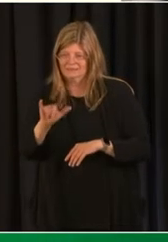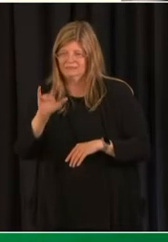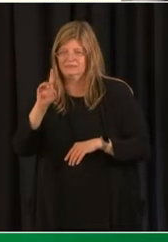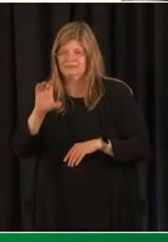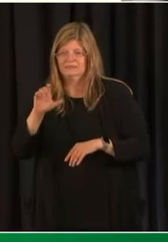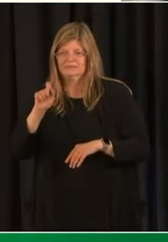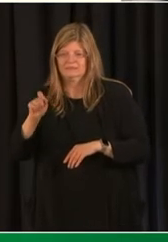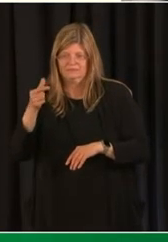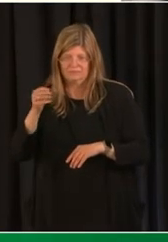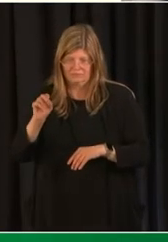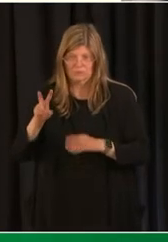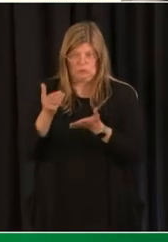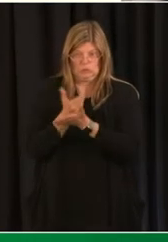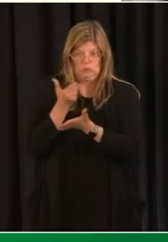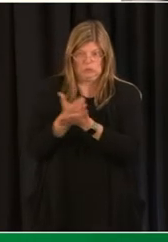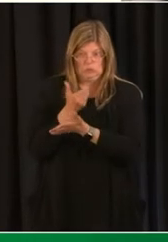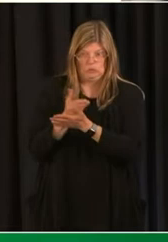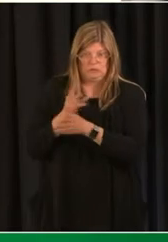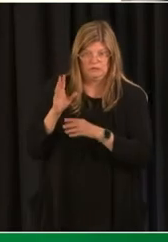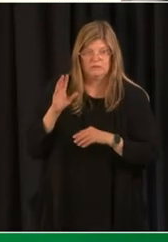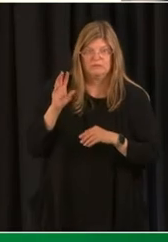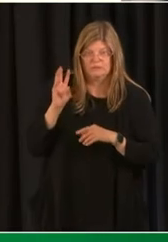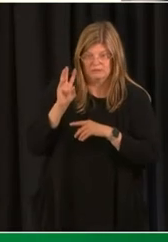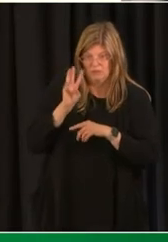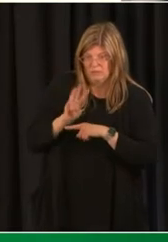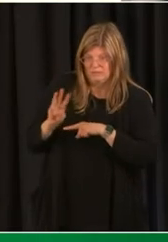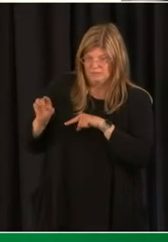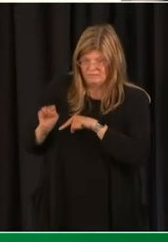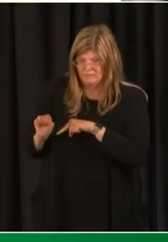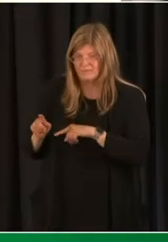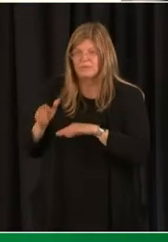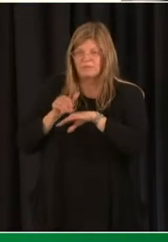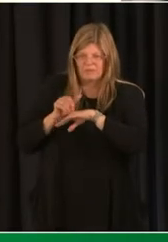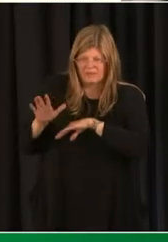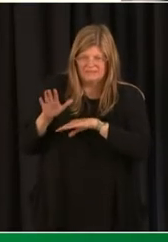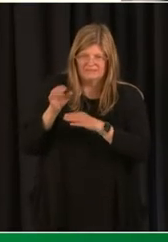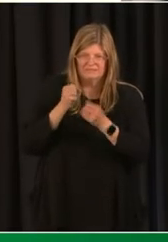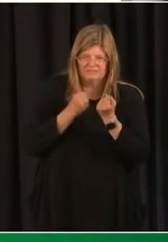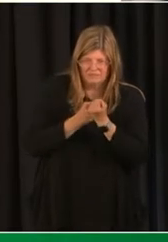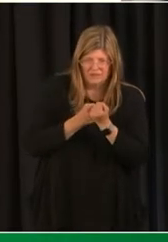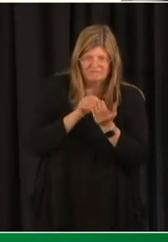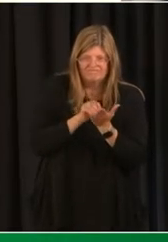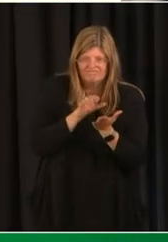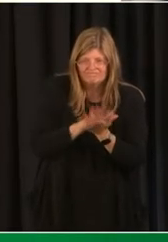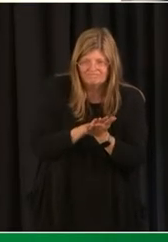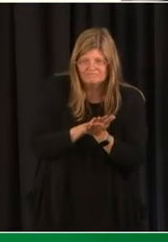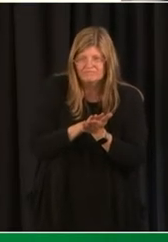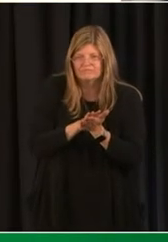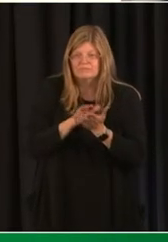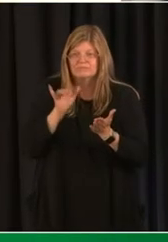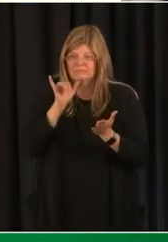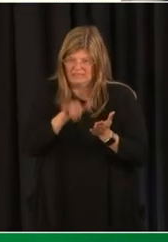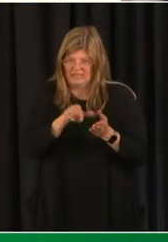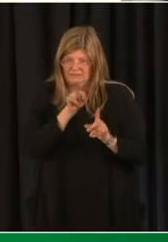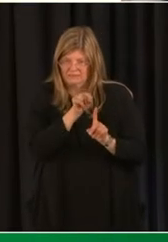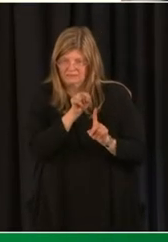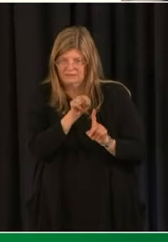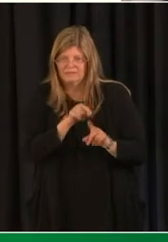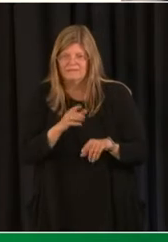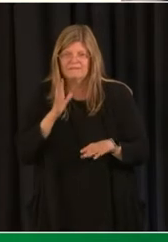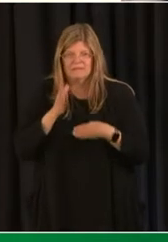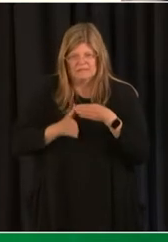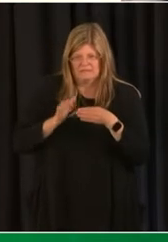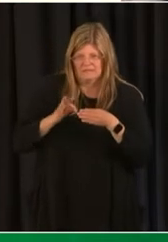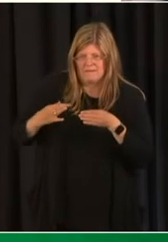DMPED.gov, the new site that we're going to hear about in just a moment, and submit your supporting documentation to that place to complete